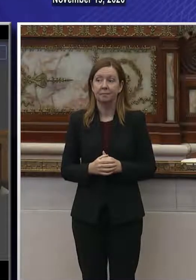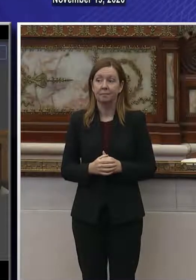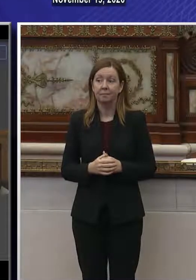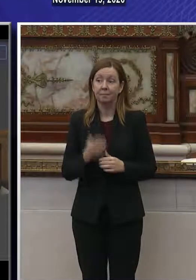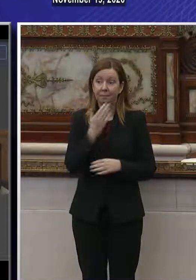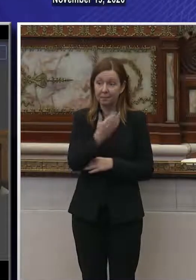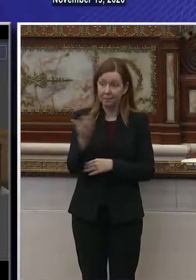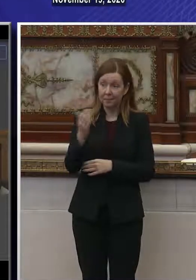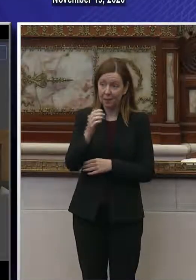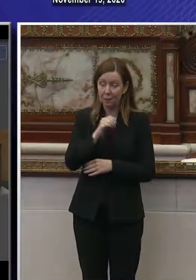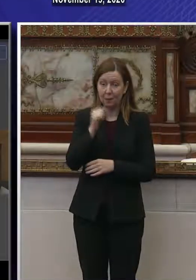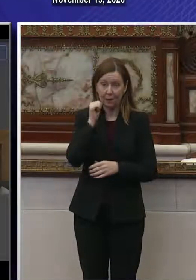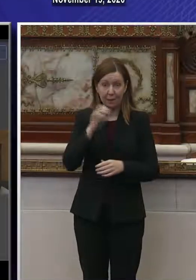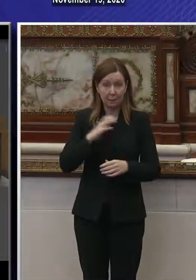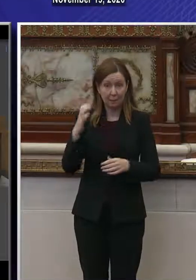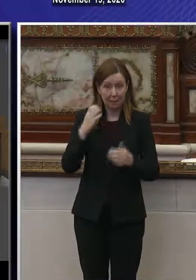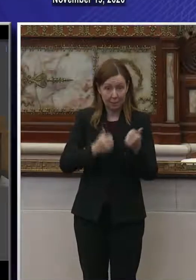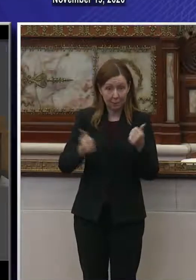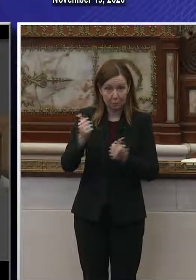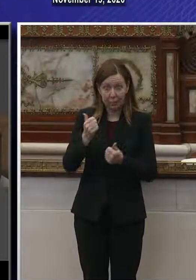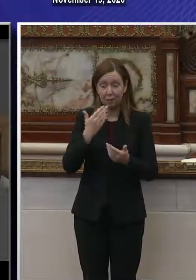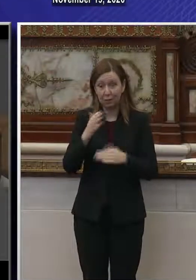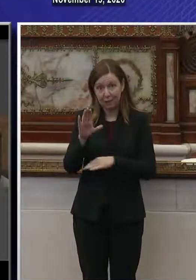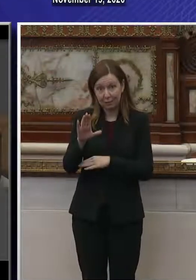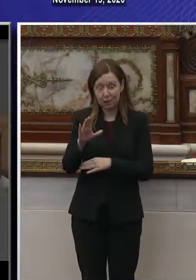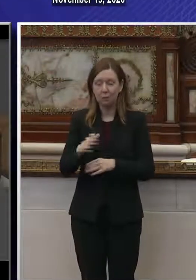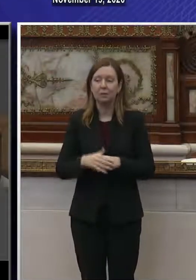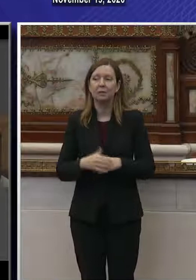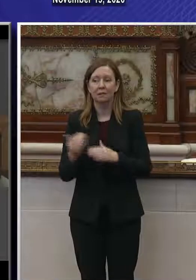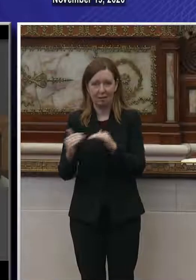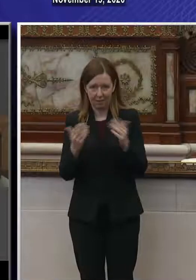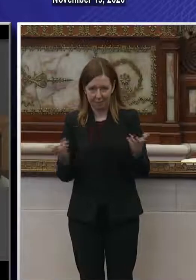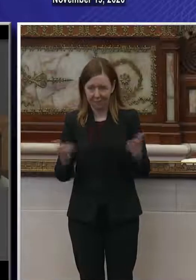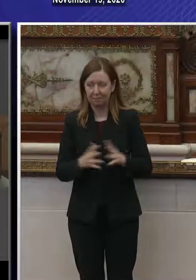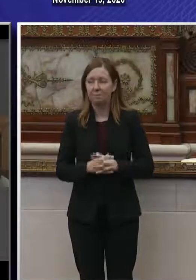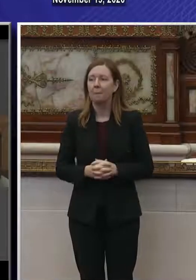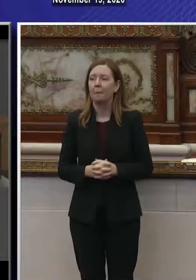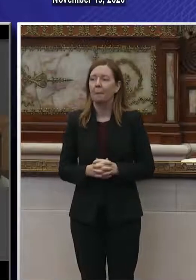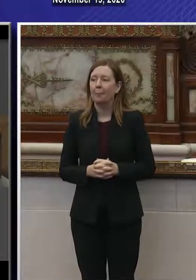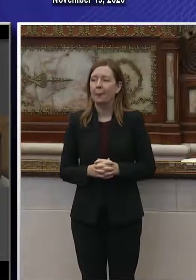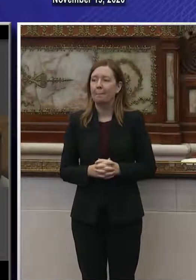Good morning, Madam Chair, or good afternoon, Madam Chair, and good afternoon, colleagues.